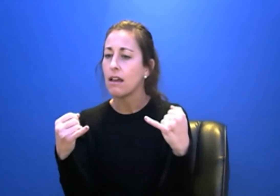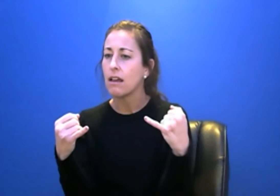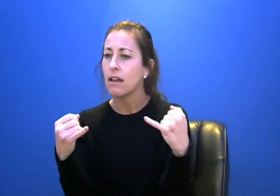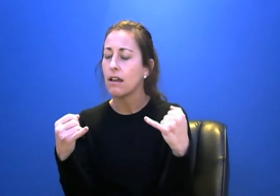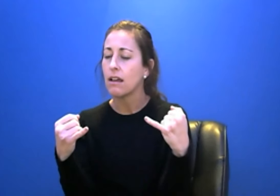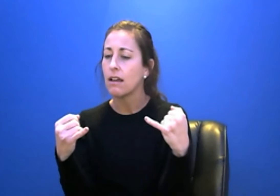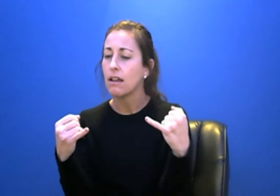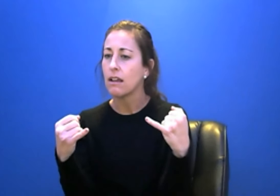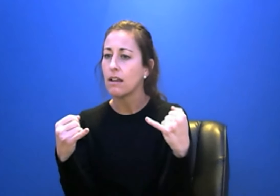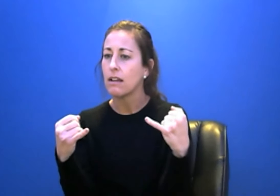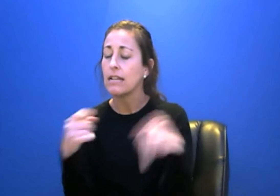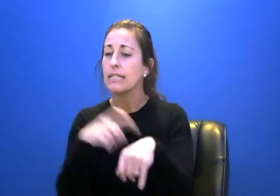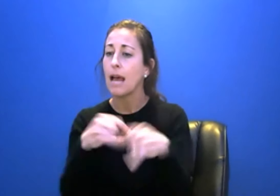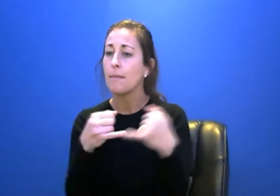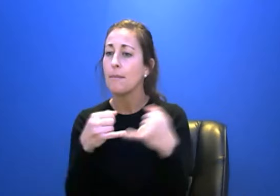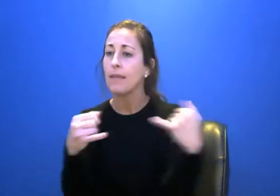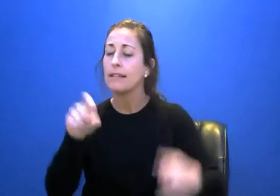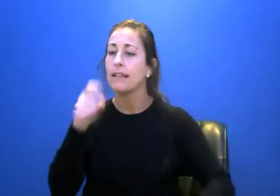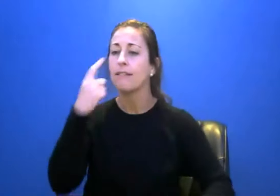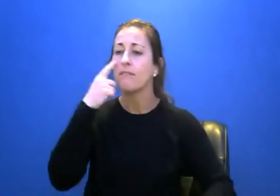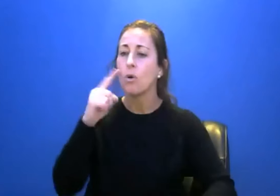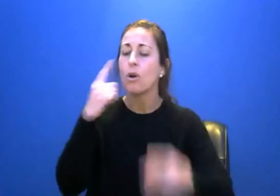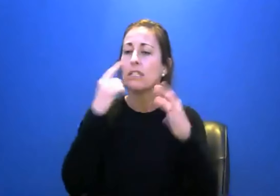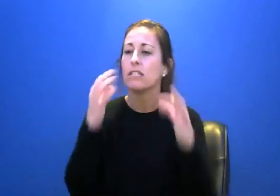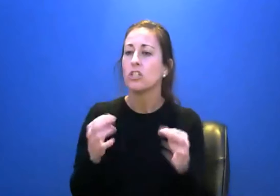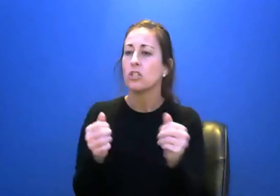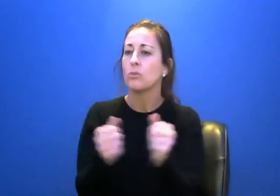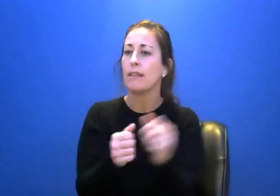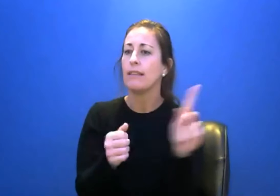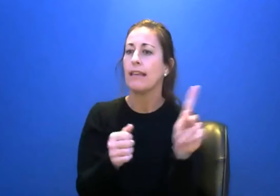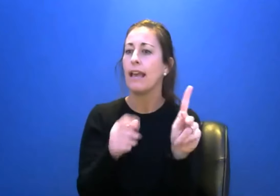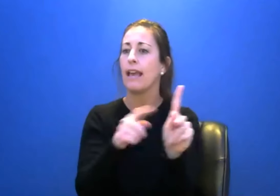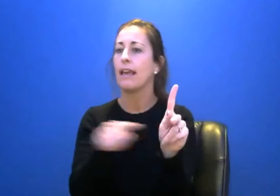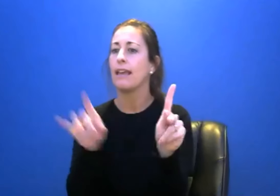What timeline is needed to make decisions on the K-8 school,